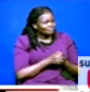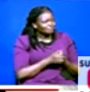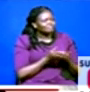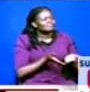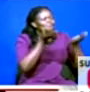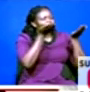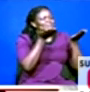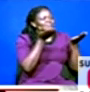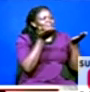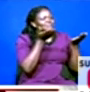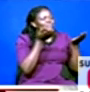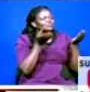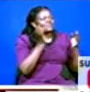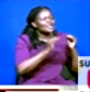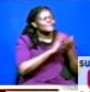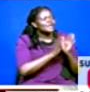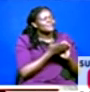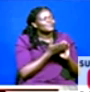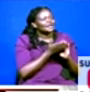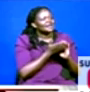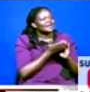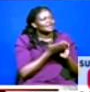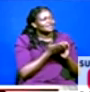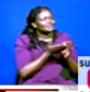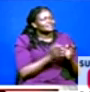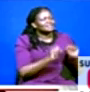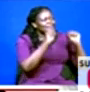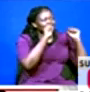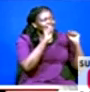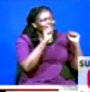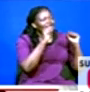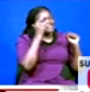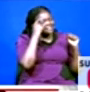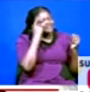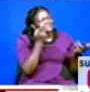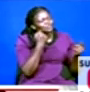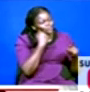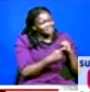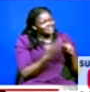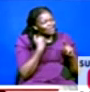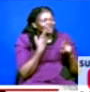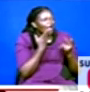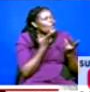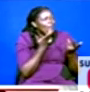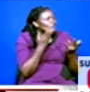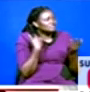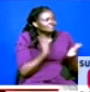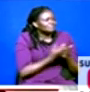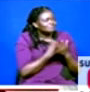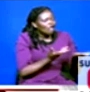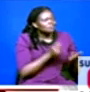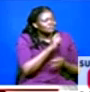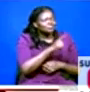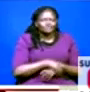and ran for elections and became the chairman, I think, 1 year ago. How has it been for you? Thank you,